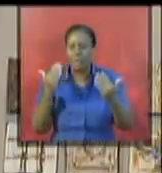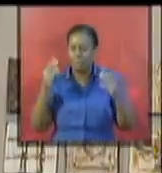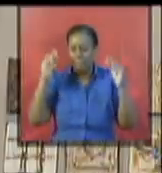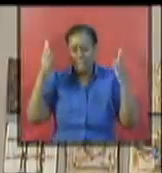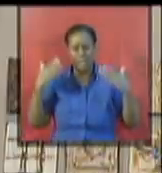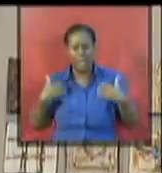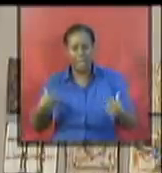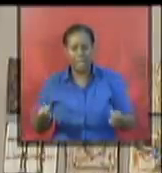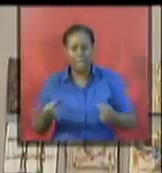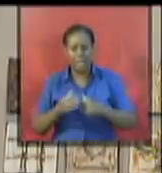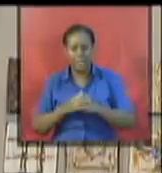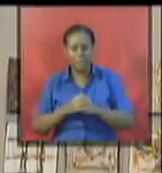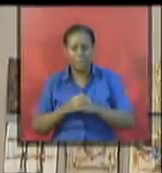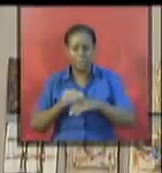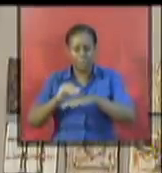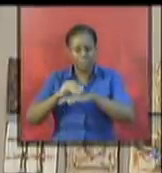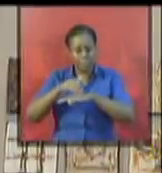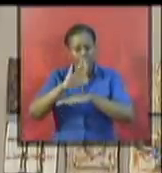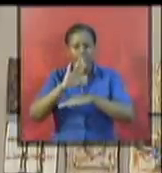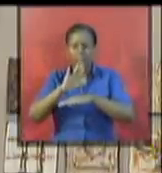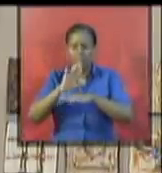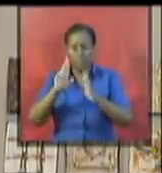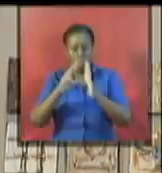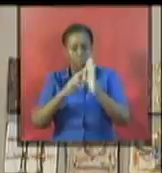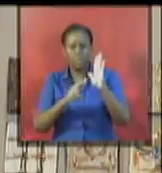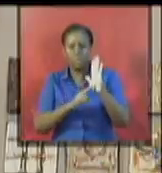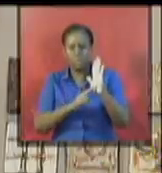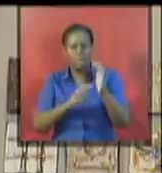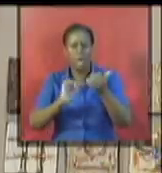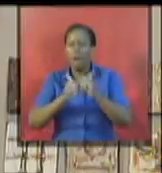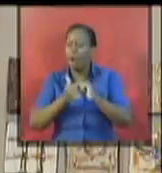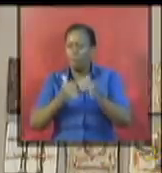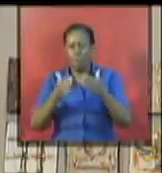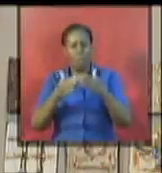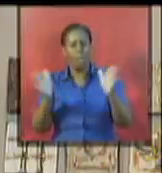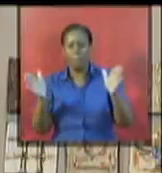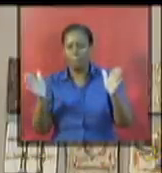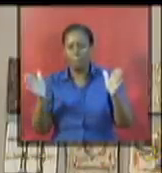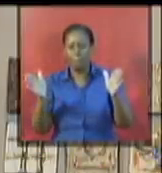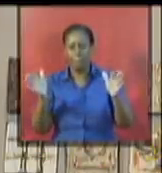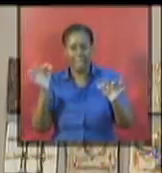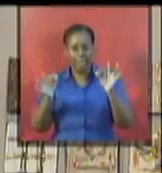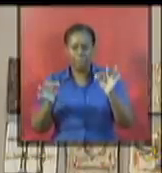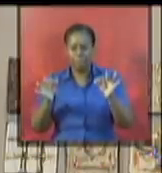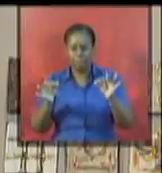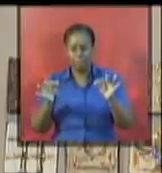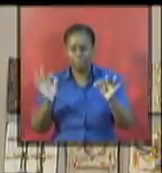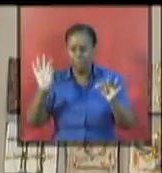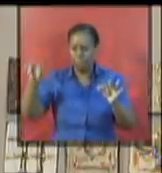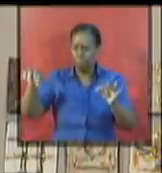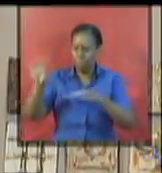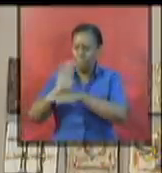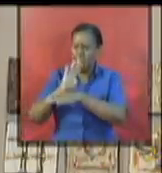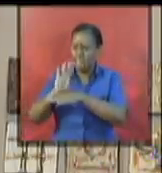to how we should be reopening, but with specific regard to your question, if there's a positive case at any place